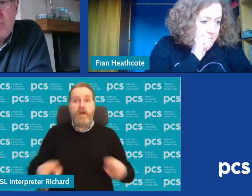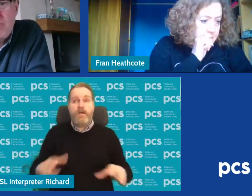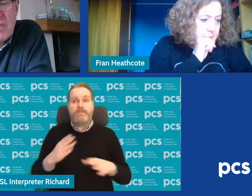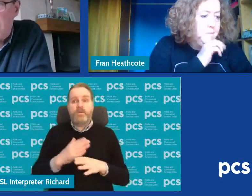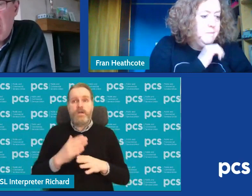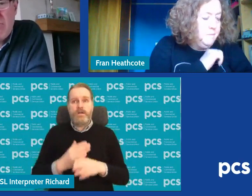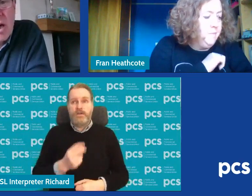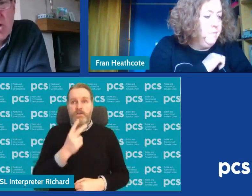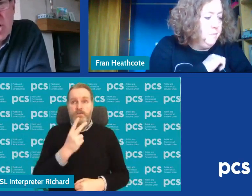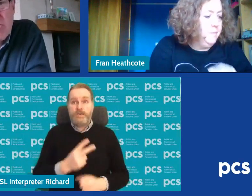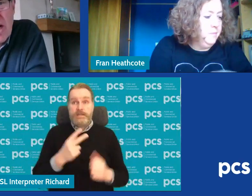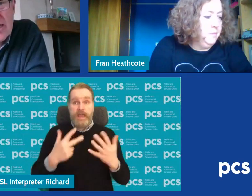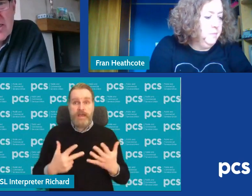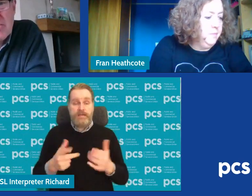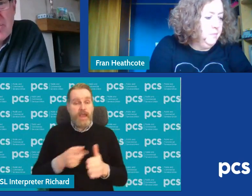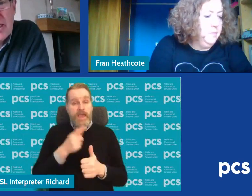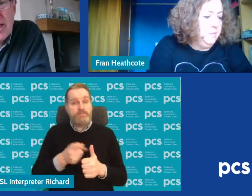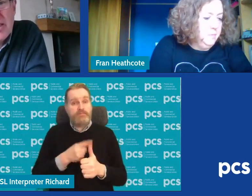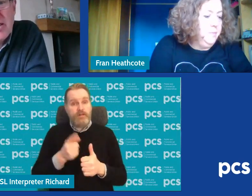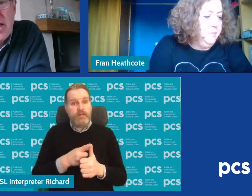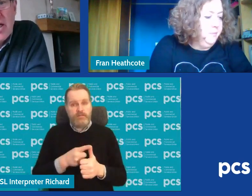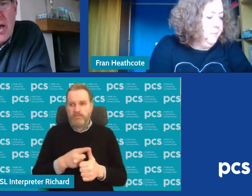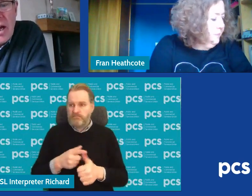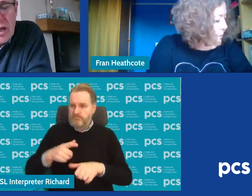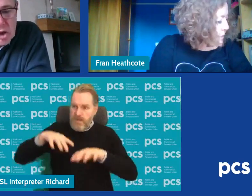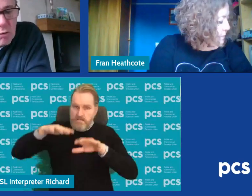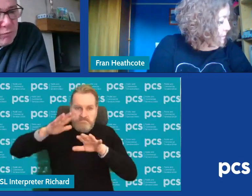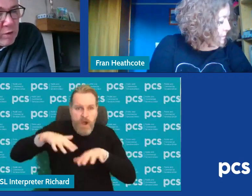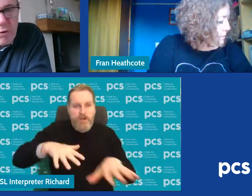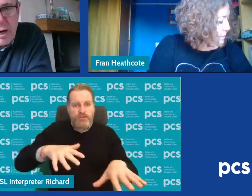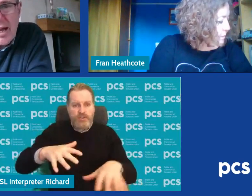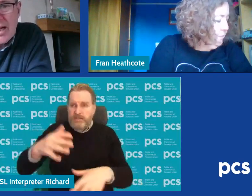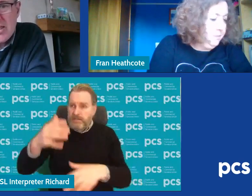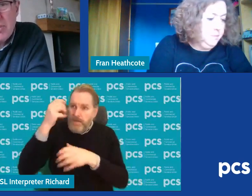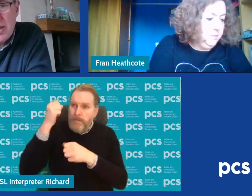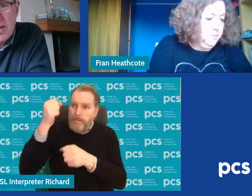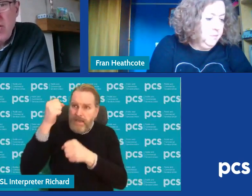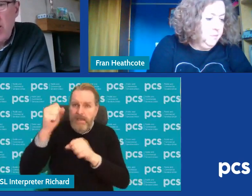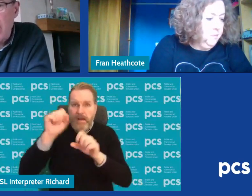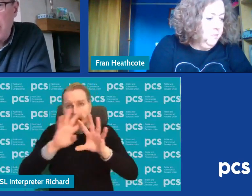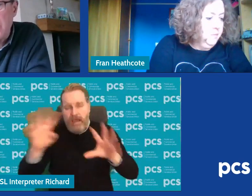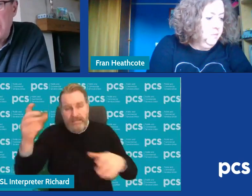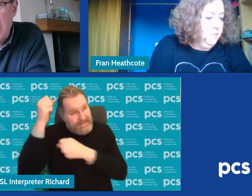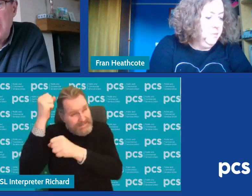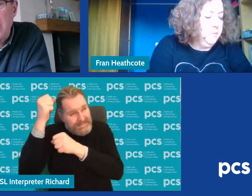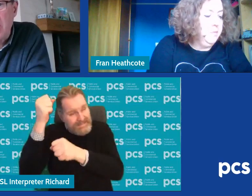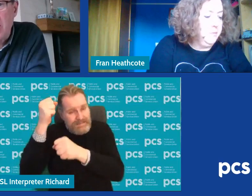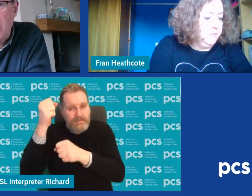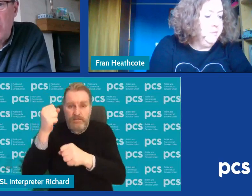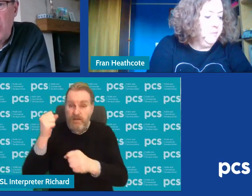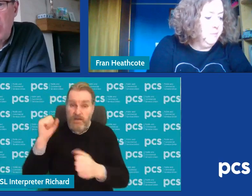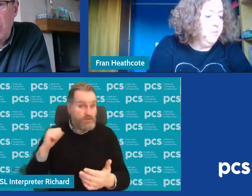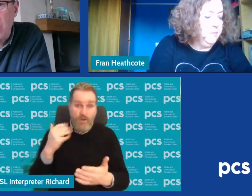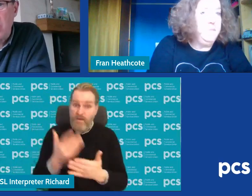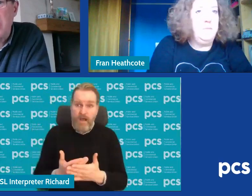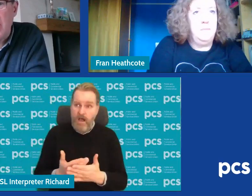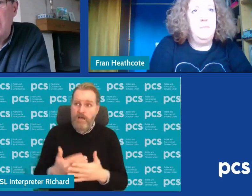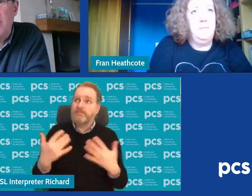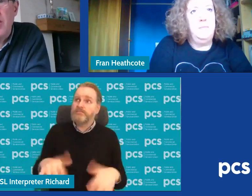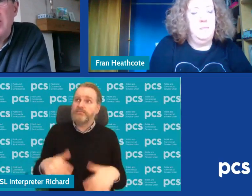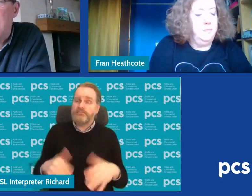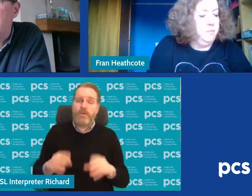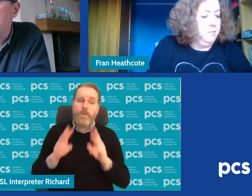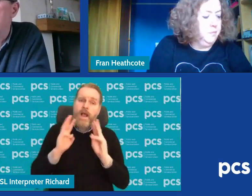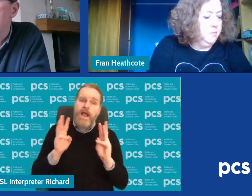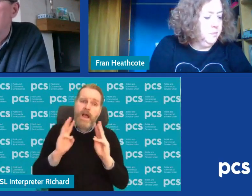to have marches, rallies and picket lines. And so far, Fran, it has been an incredible success. I think we shouldn't lose sight